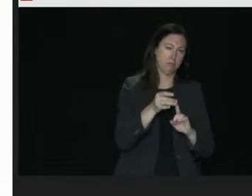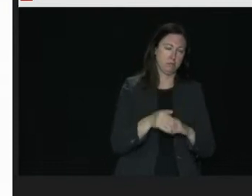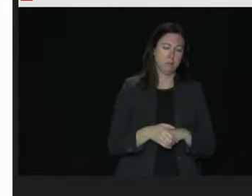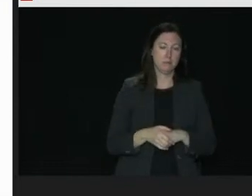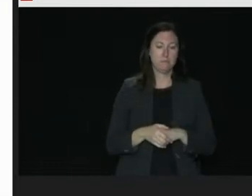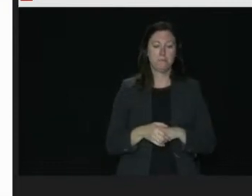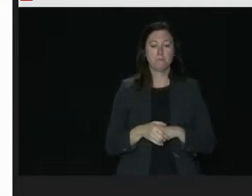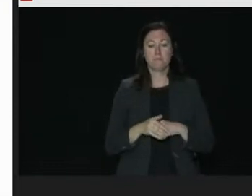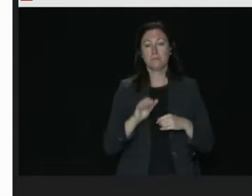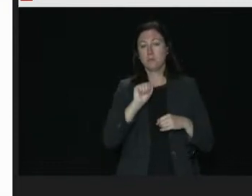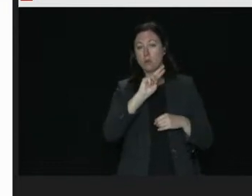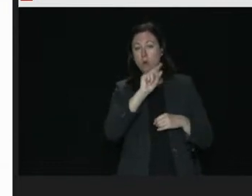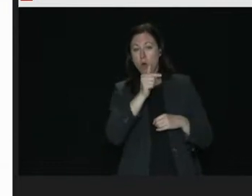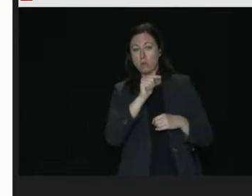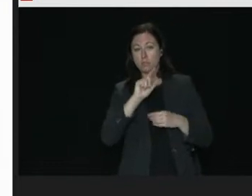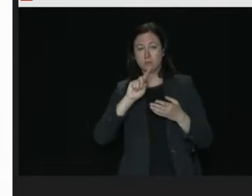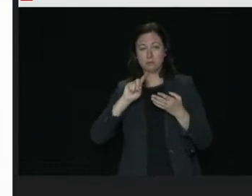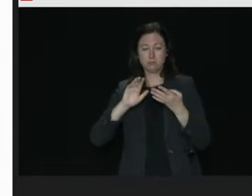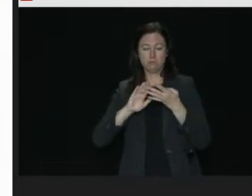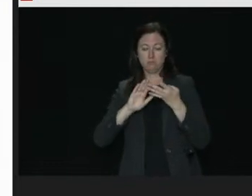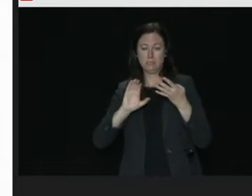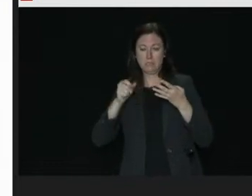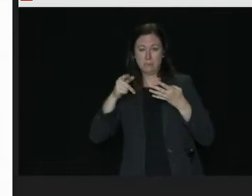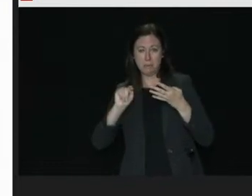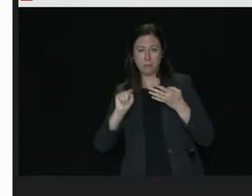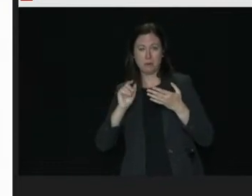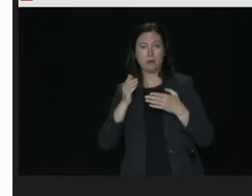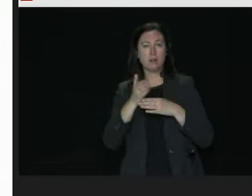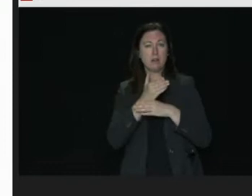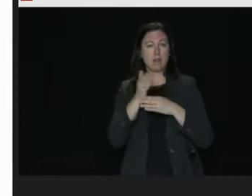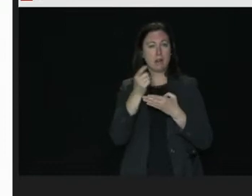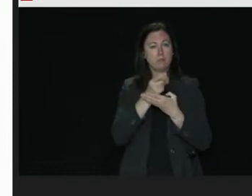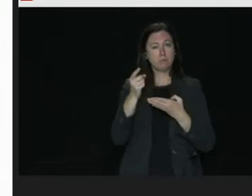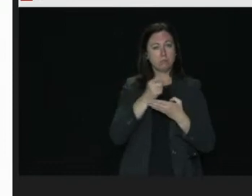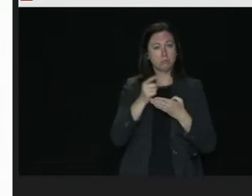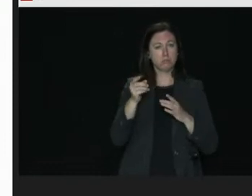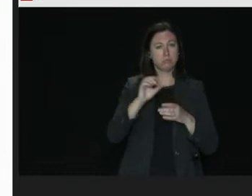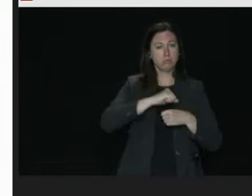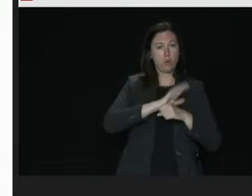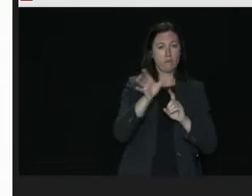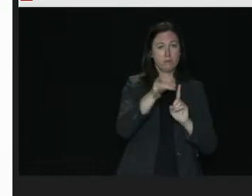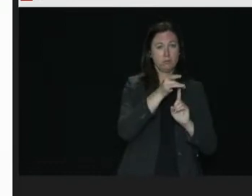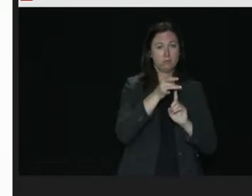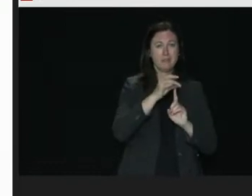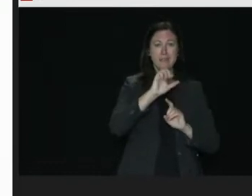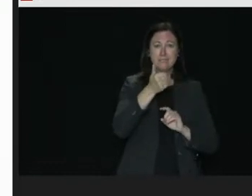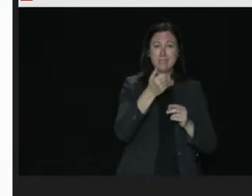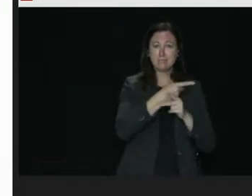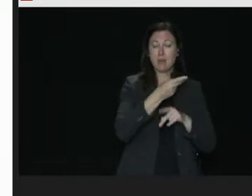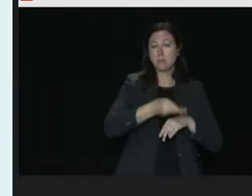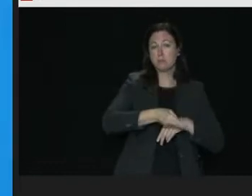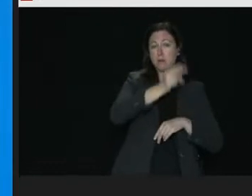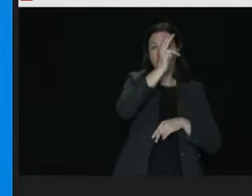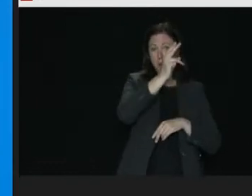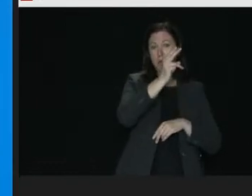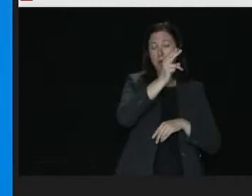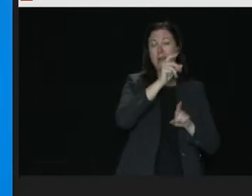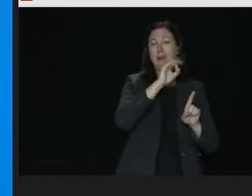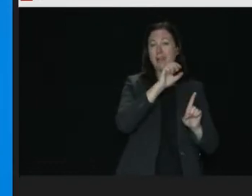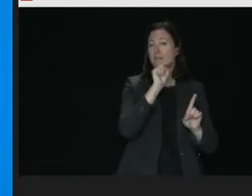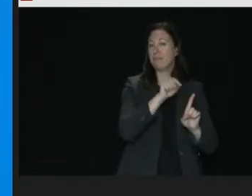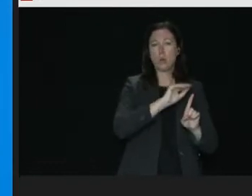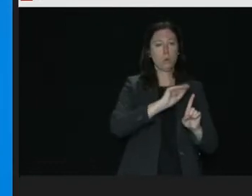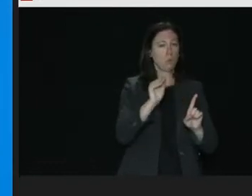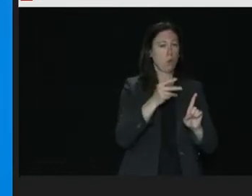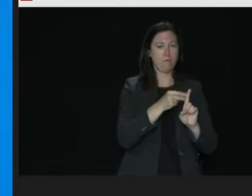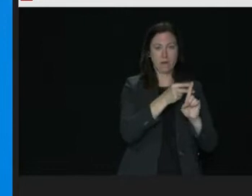to mid-September, the average weekly rate of COVID-19 cases was 10 times higher in unvaccinated people than